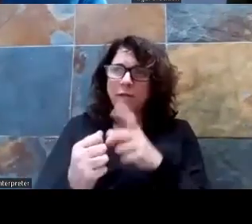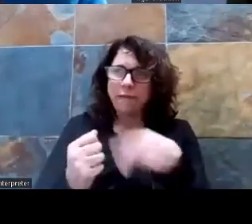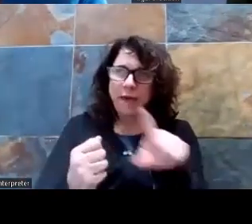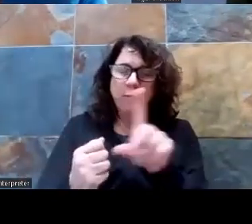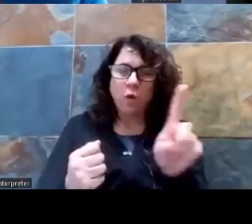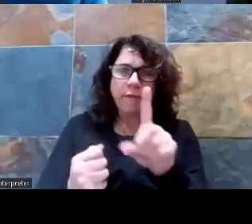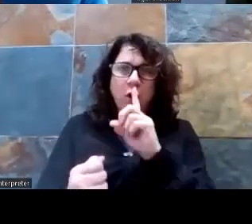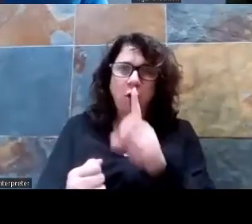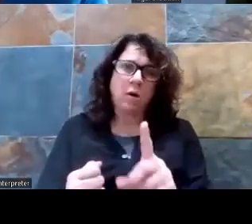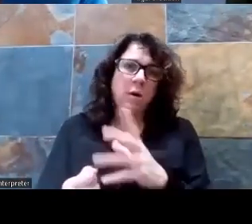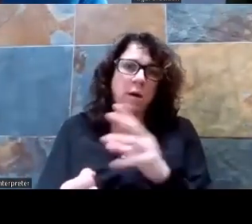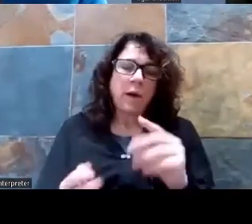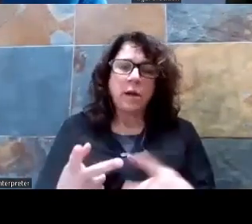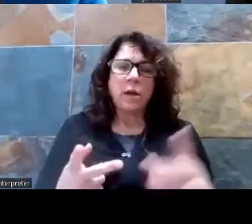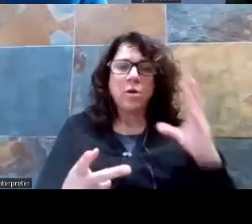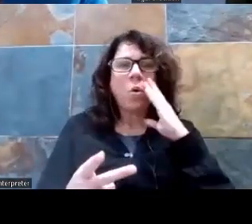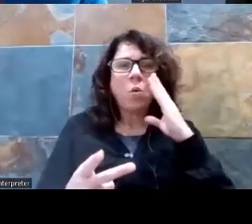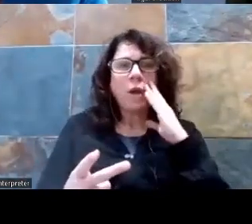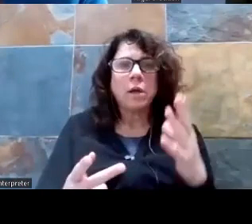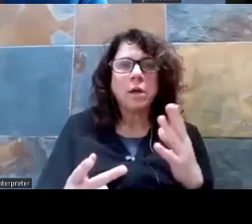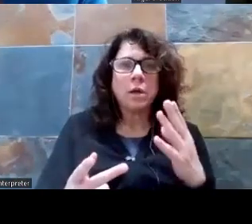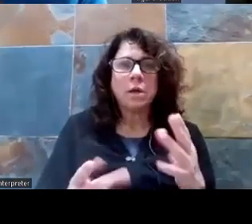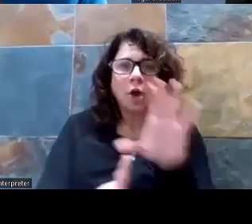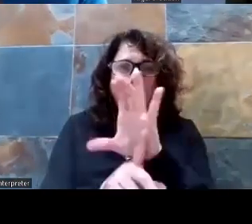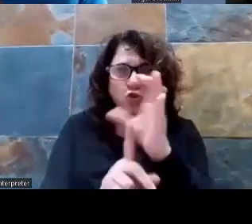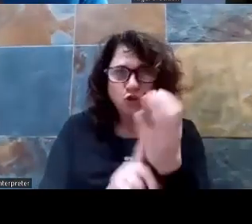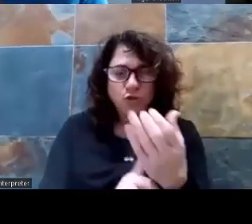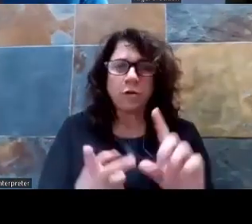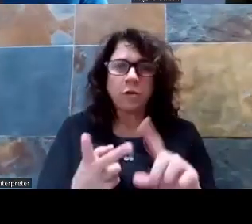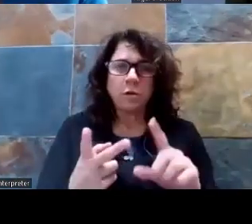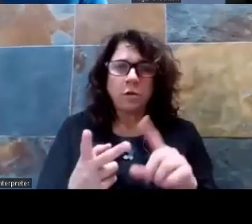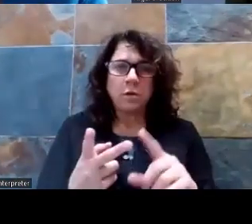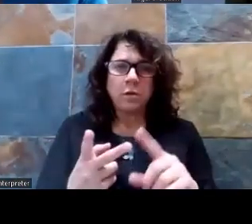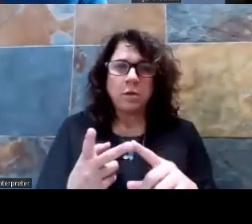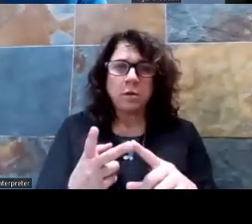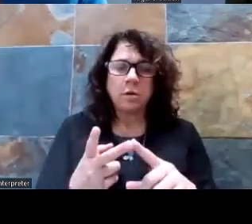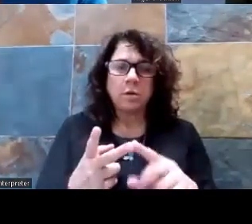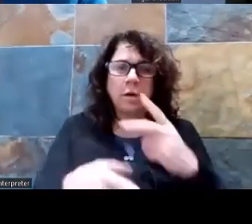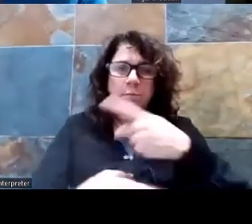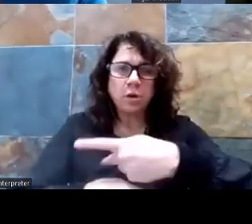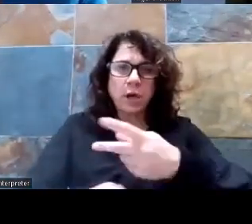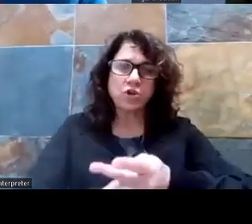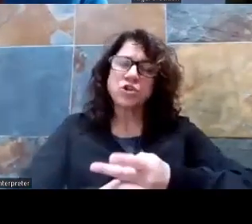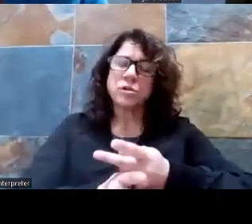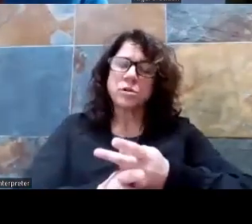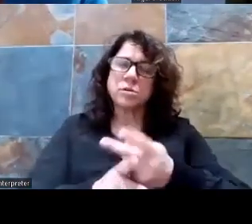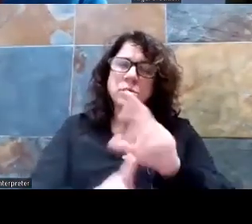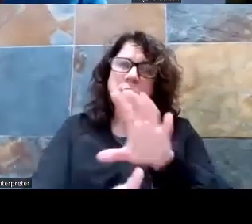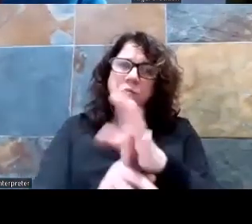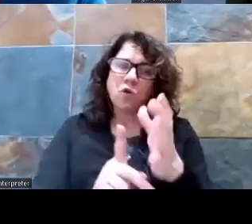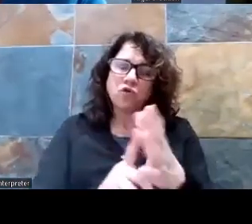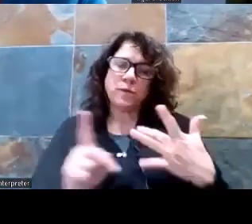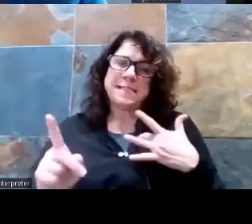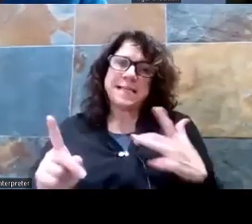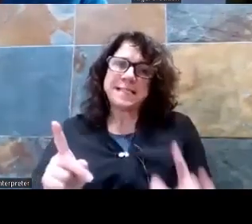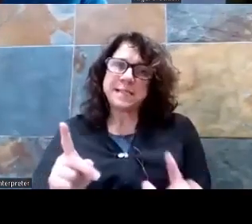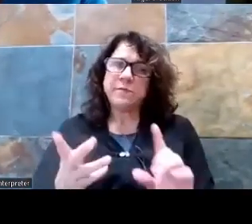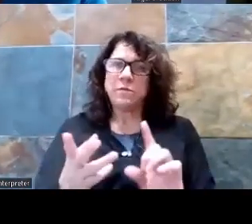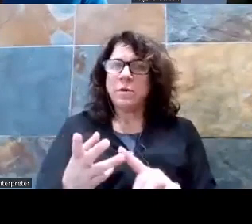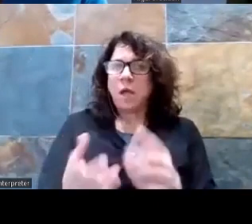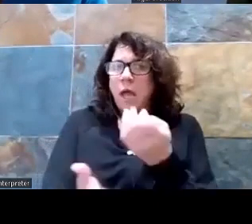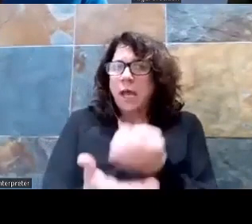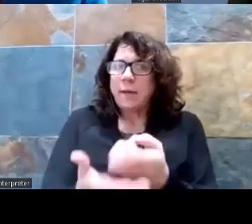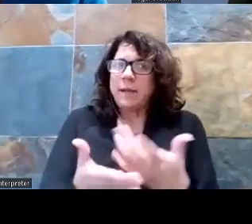them in knowing the culture. The product should be culturally sensitive,